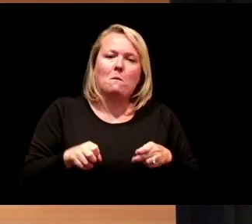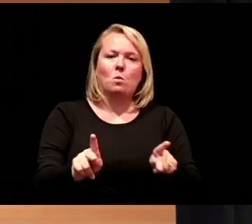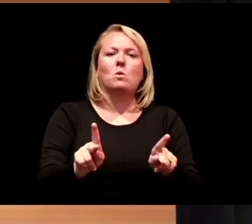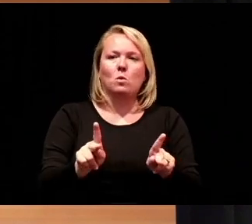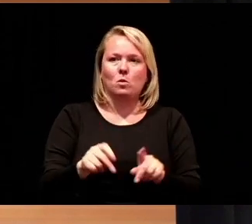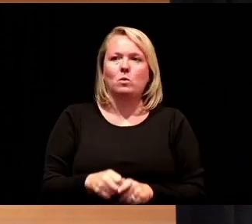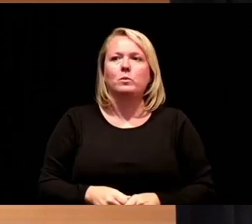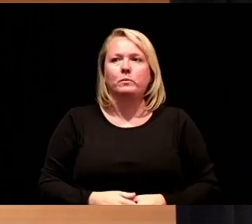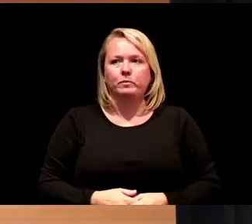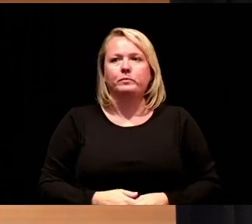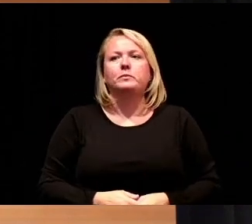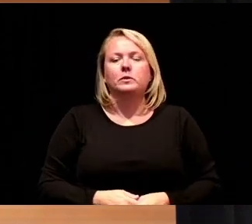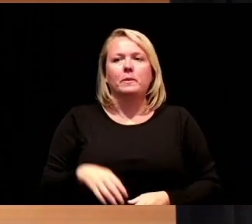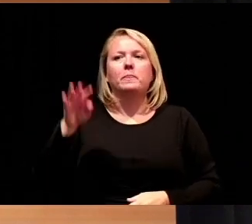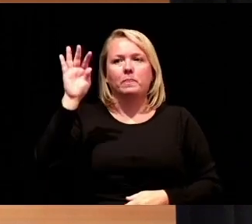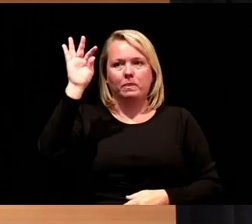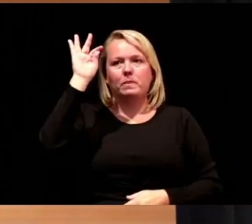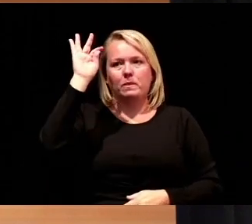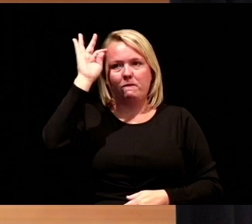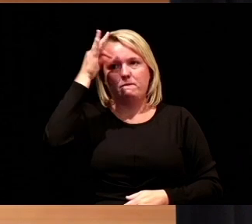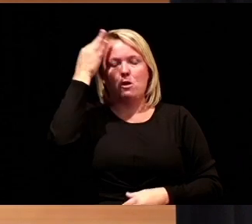from certain ethnic backgrounds.